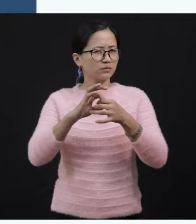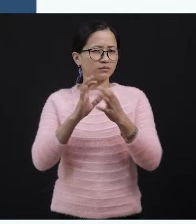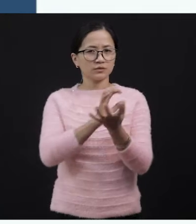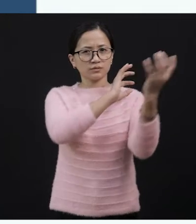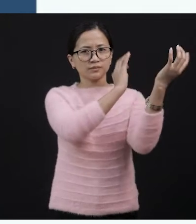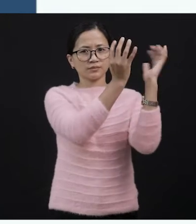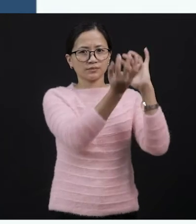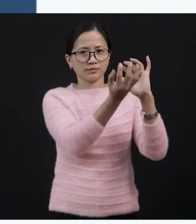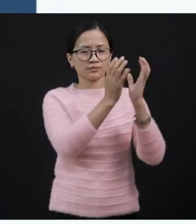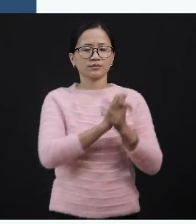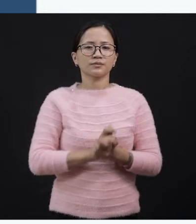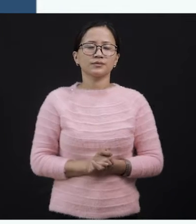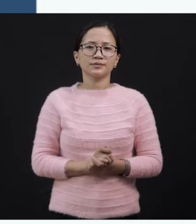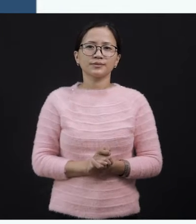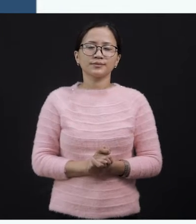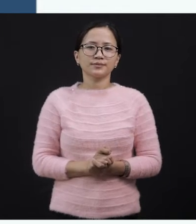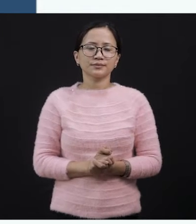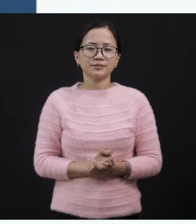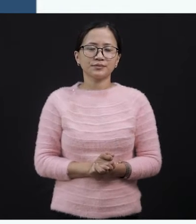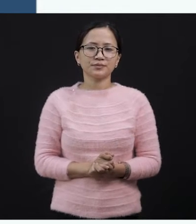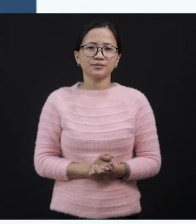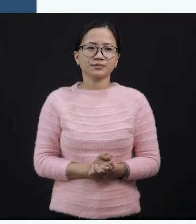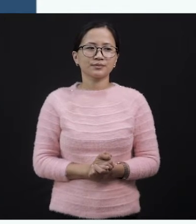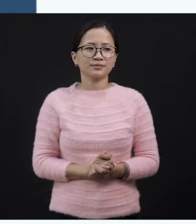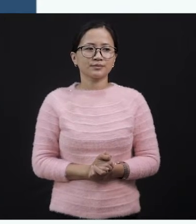earth, right? We can see the shadow of the earth.